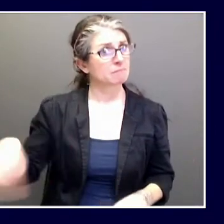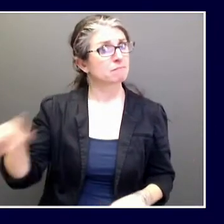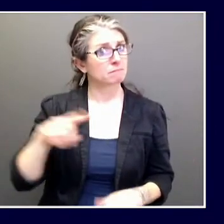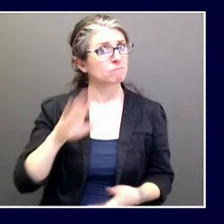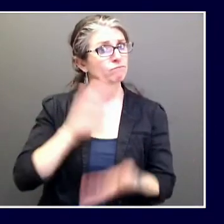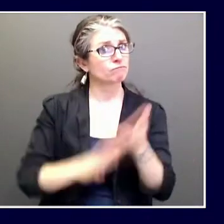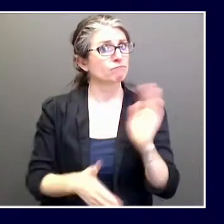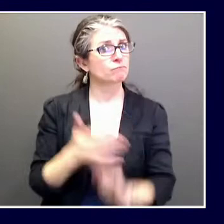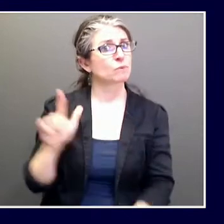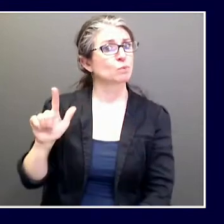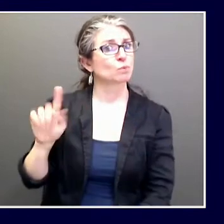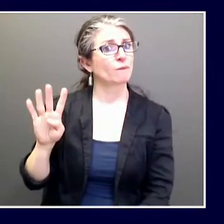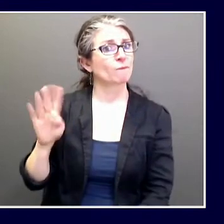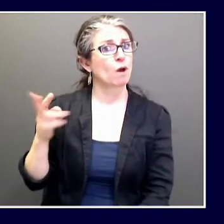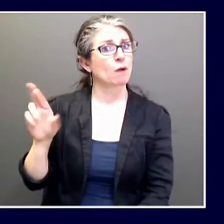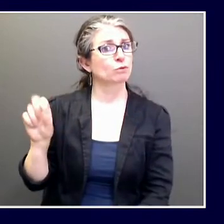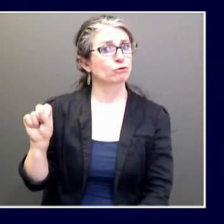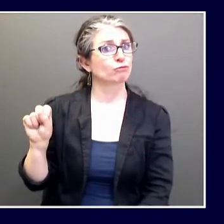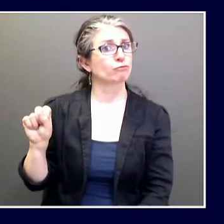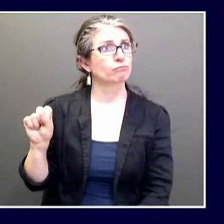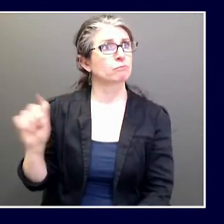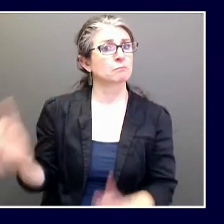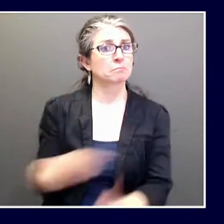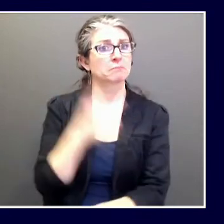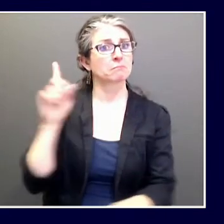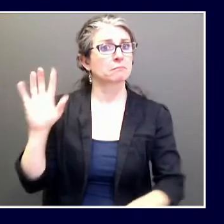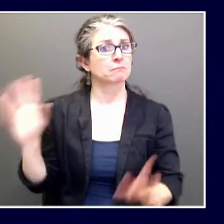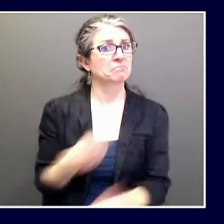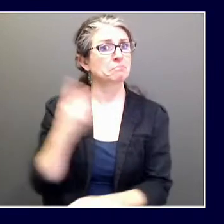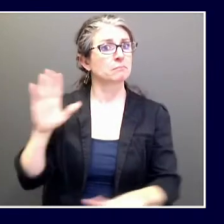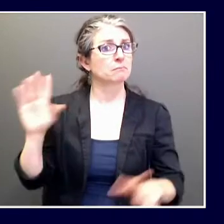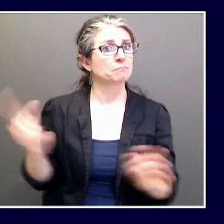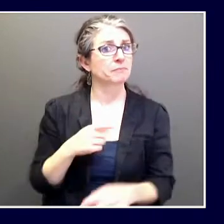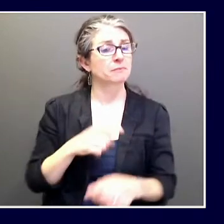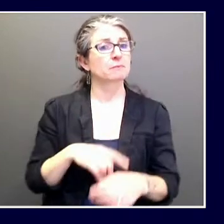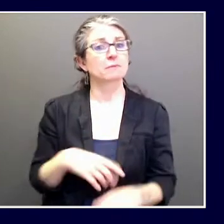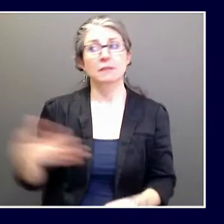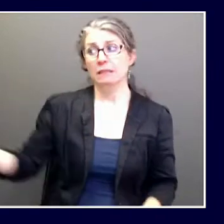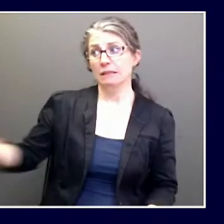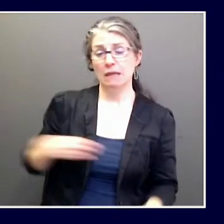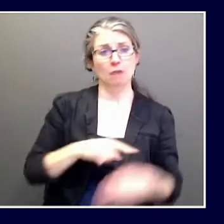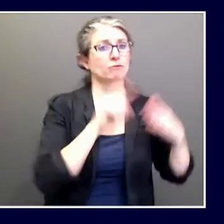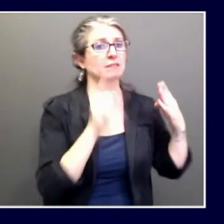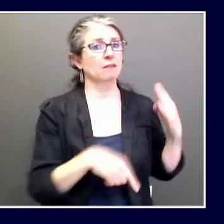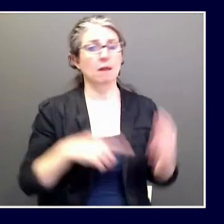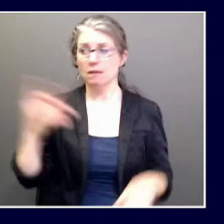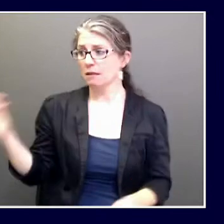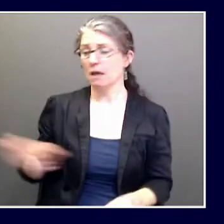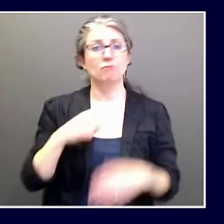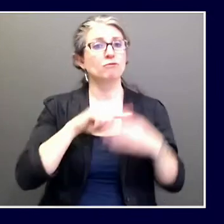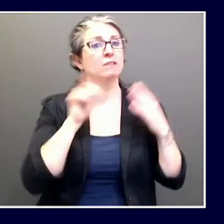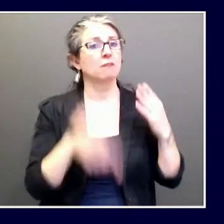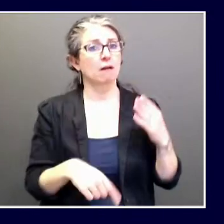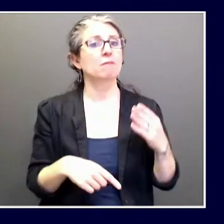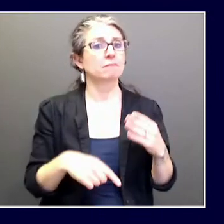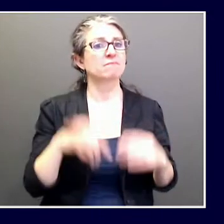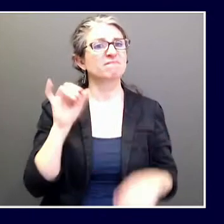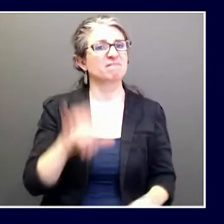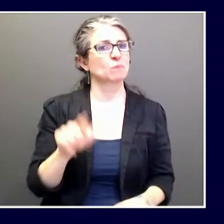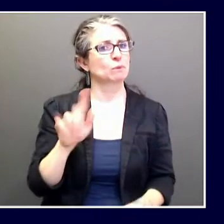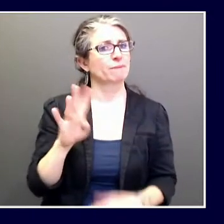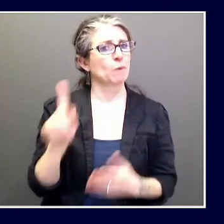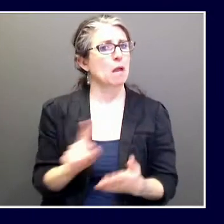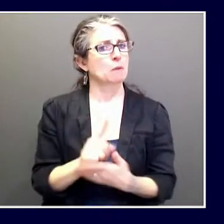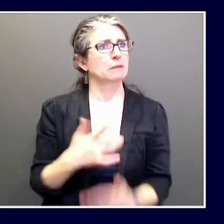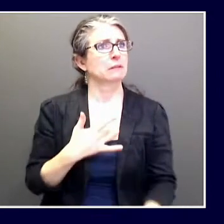goal, and we've been able to maintain that, even though we've been getting quite a high number of samples. But I have heard that in other